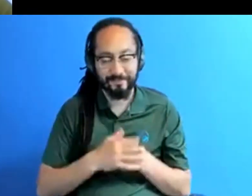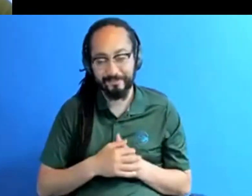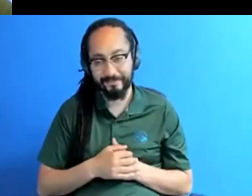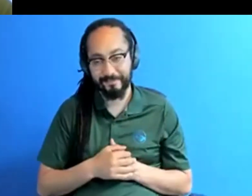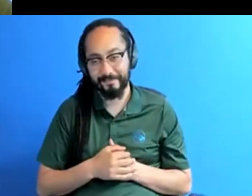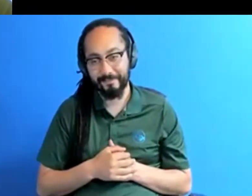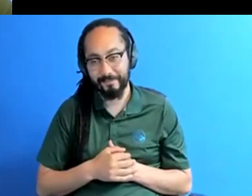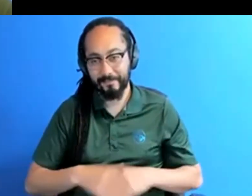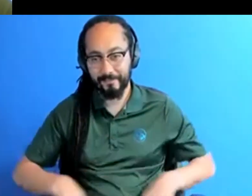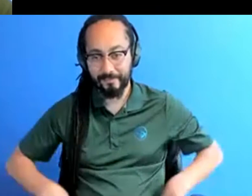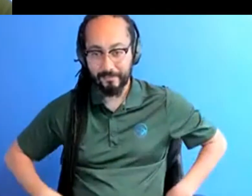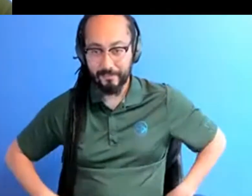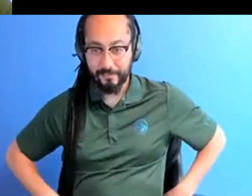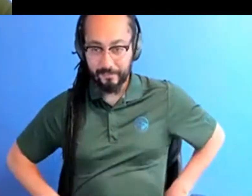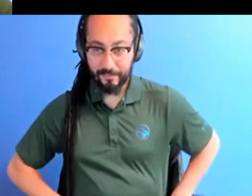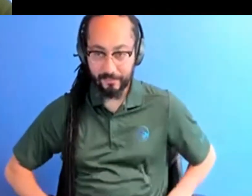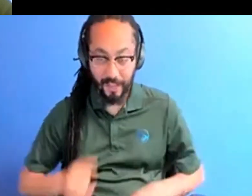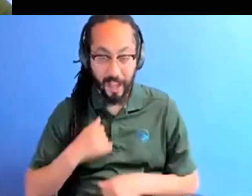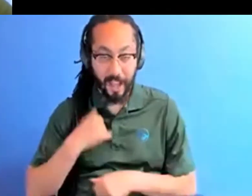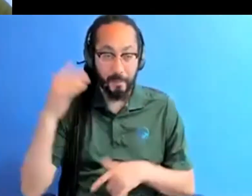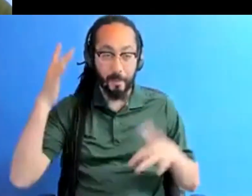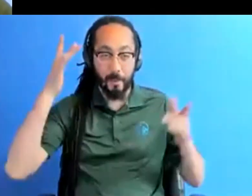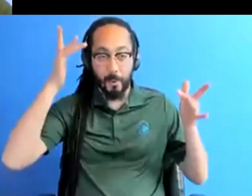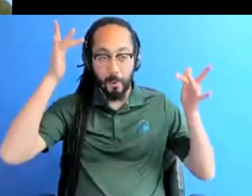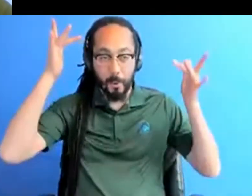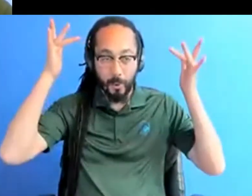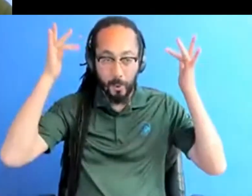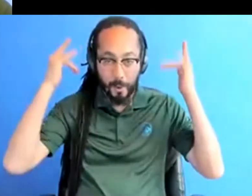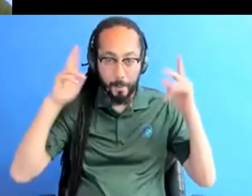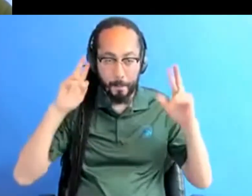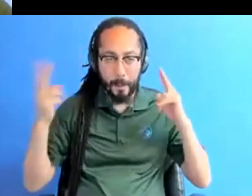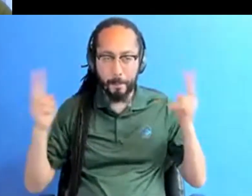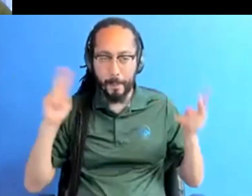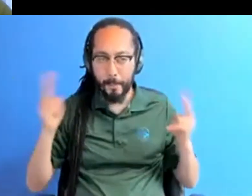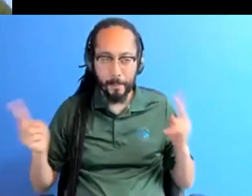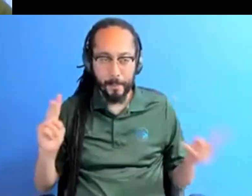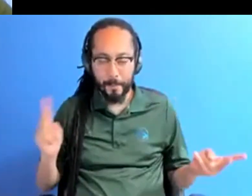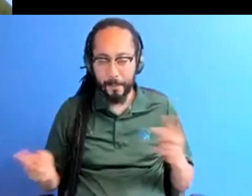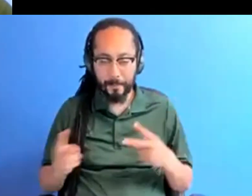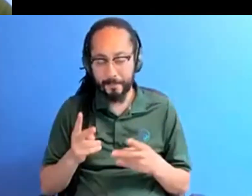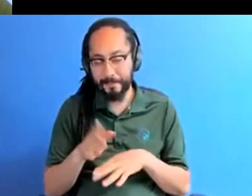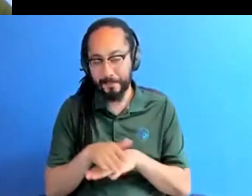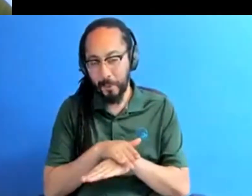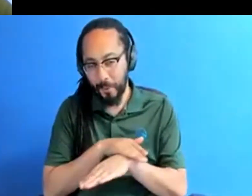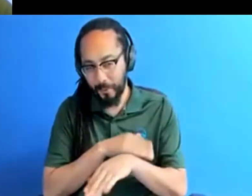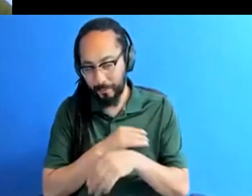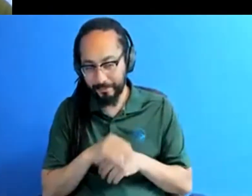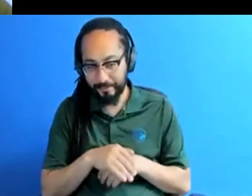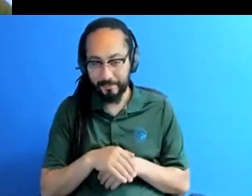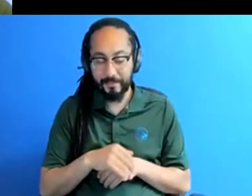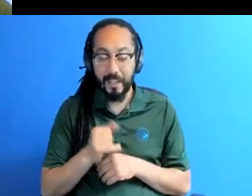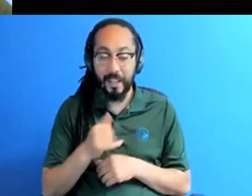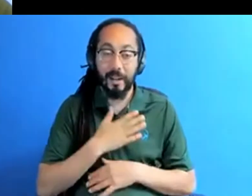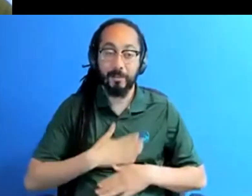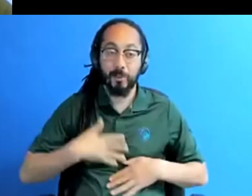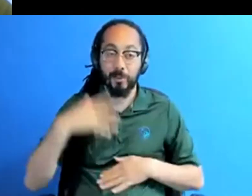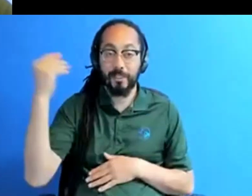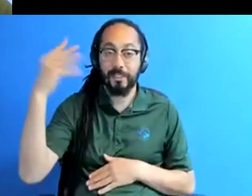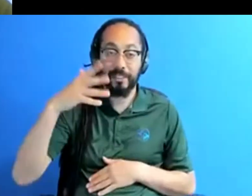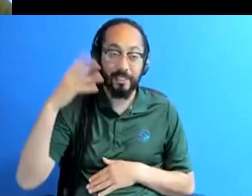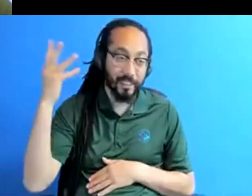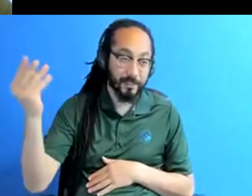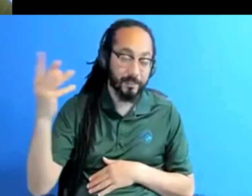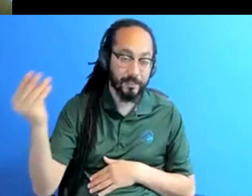I'm graying and losing my hair ever so slowly, and enjoying the sun out there and getting a bit